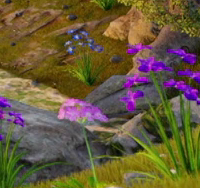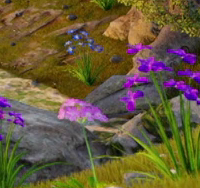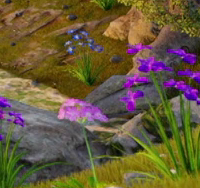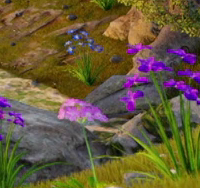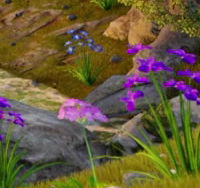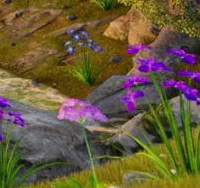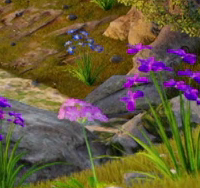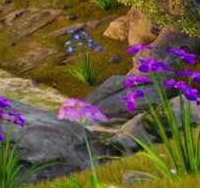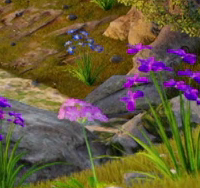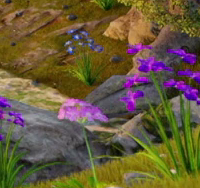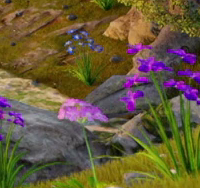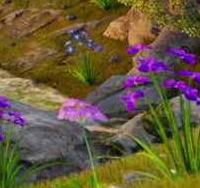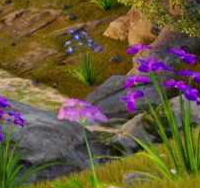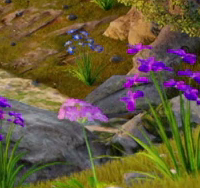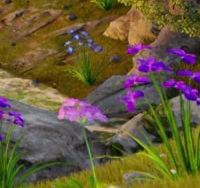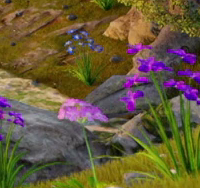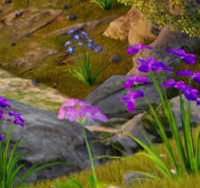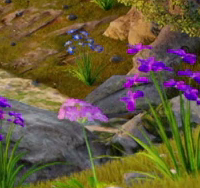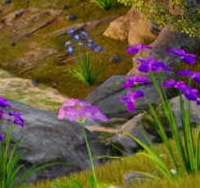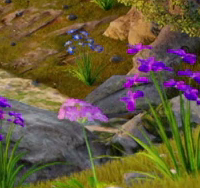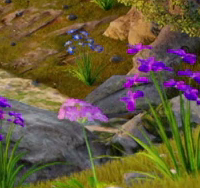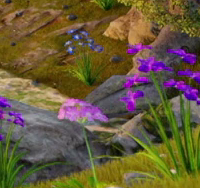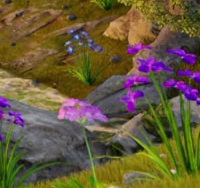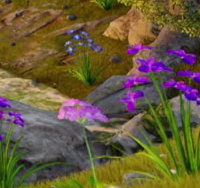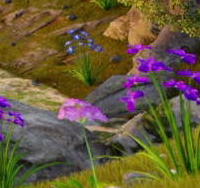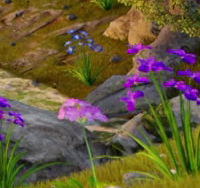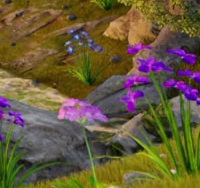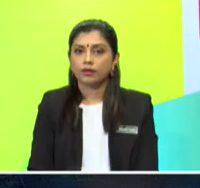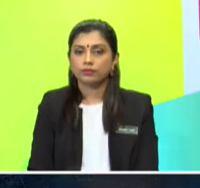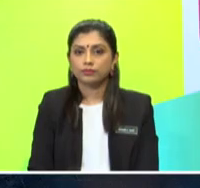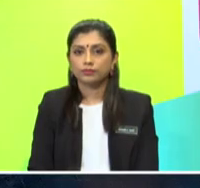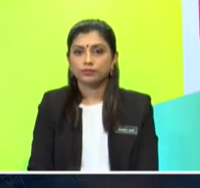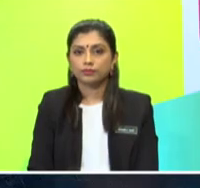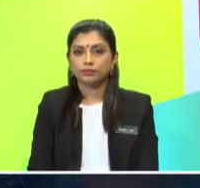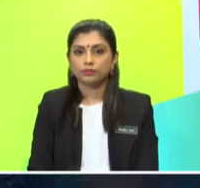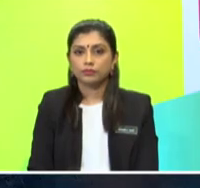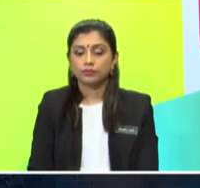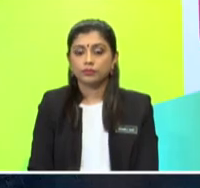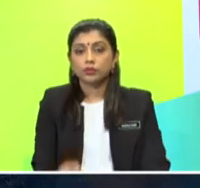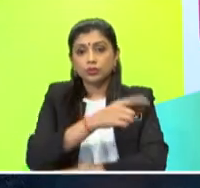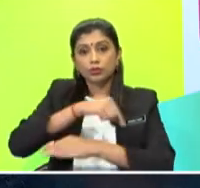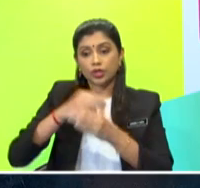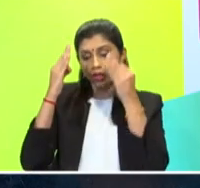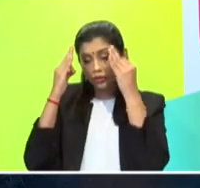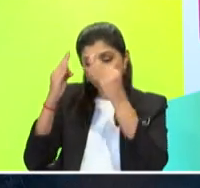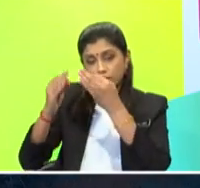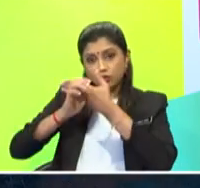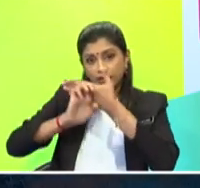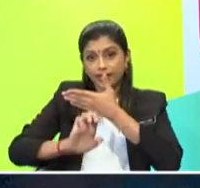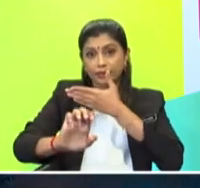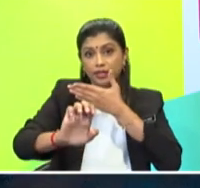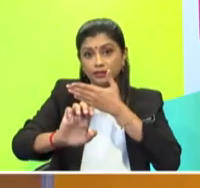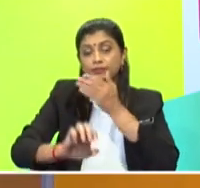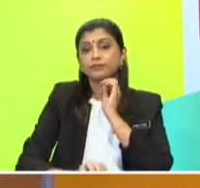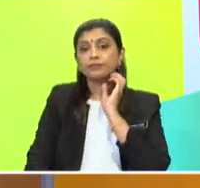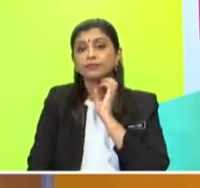audience in familiar situations. Now, specifically, informal email writing, guys. Now, of course, Sean, we have to